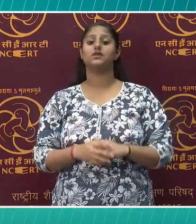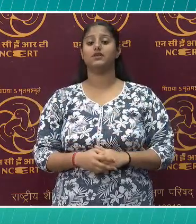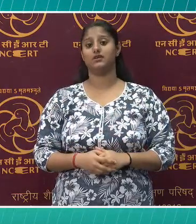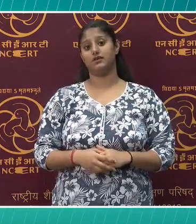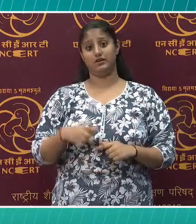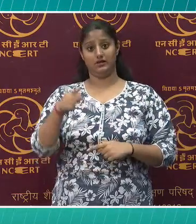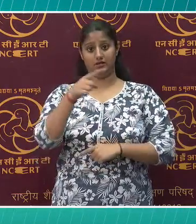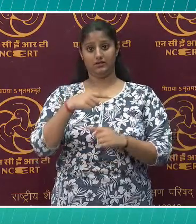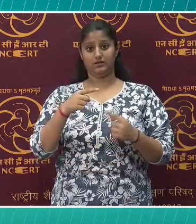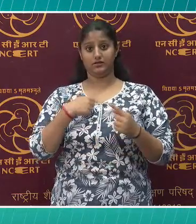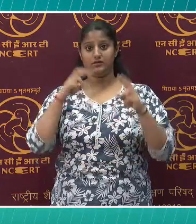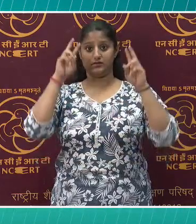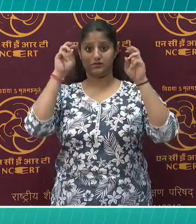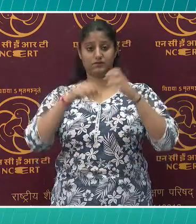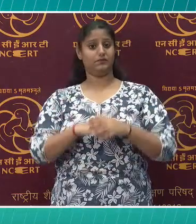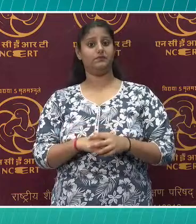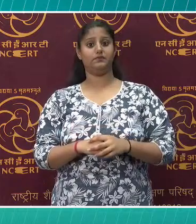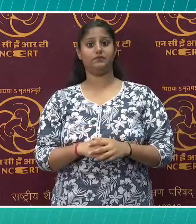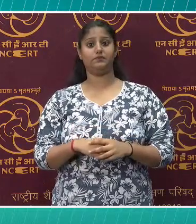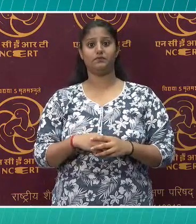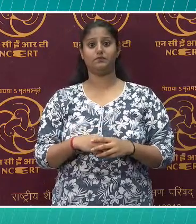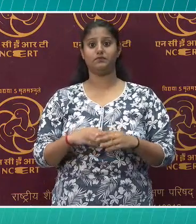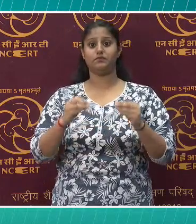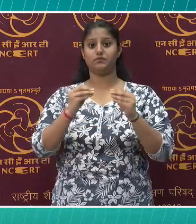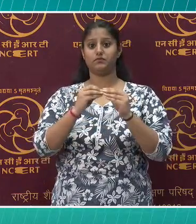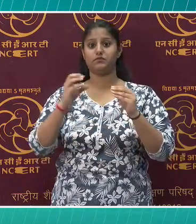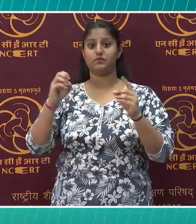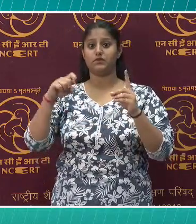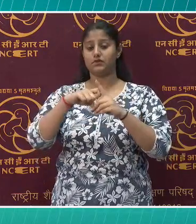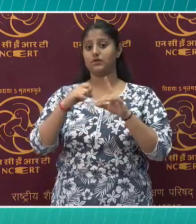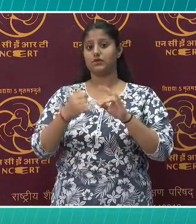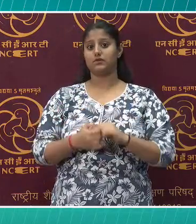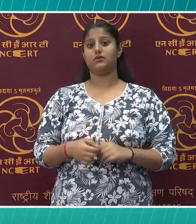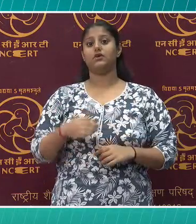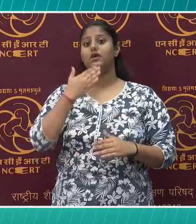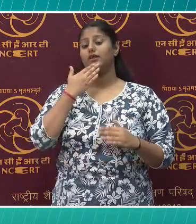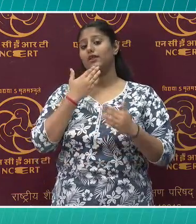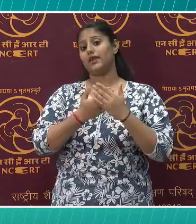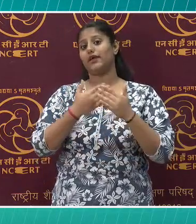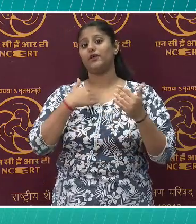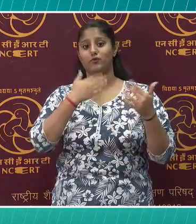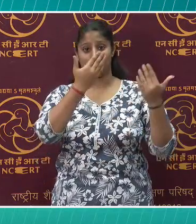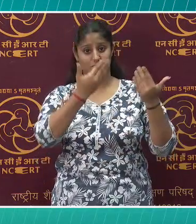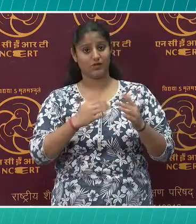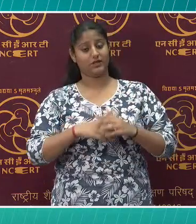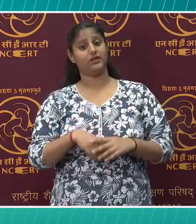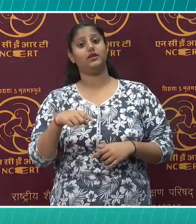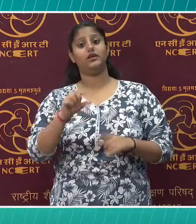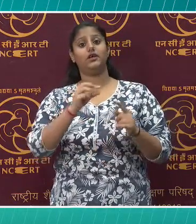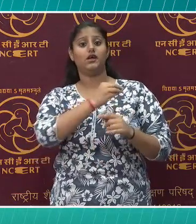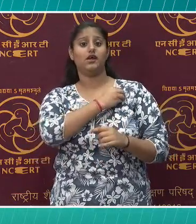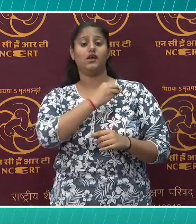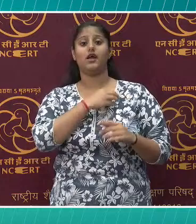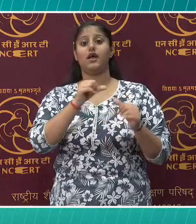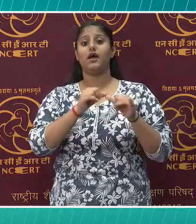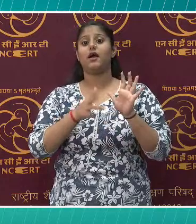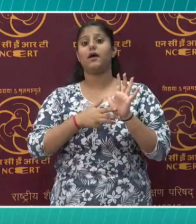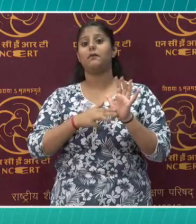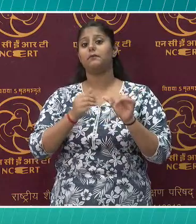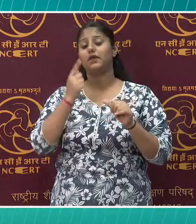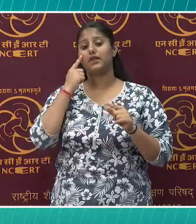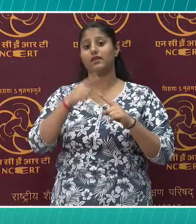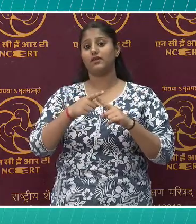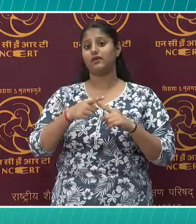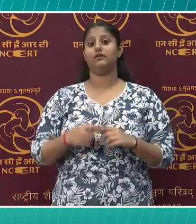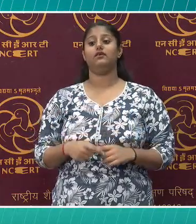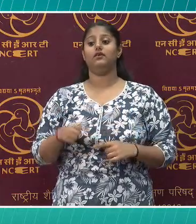the coordinator, and this book came out last year. Thank you for inviting me, Dr. Amit RANJAN, and I'm